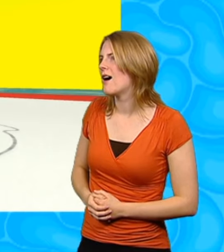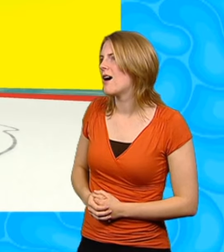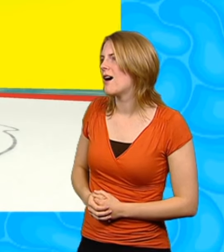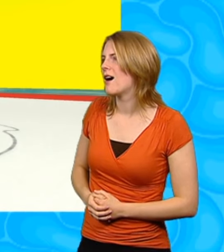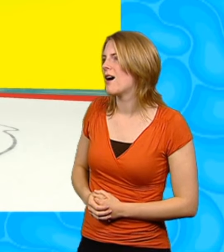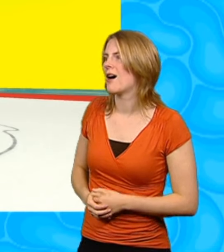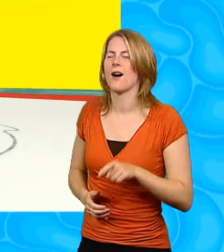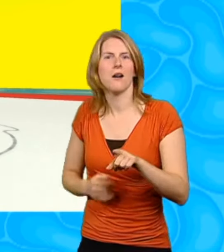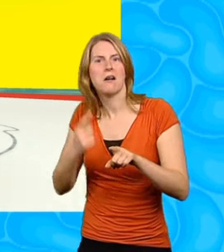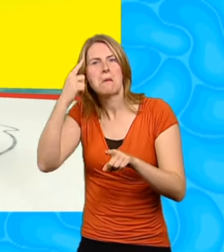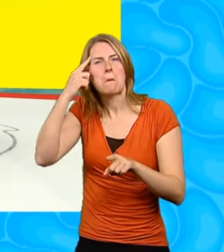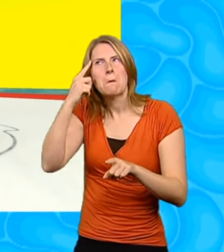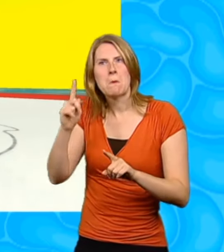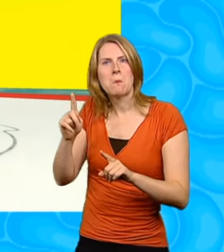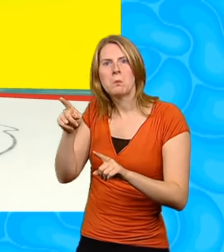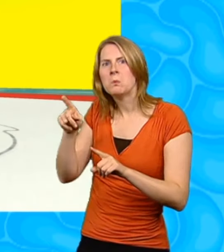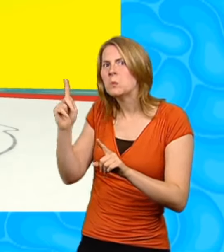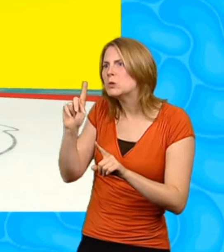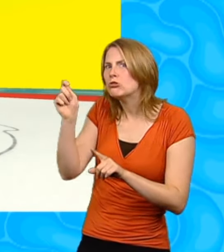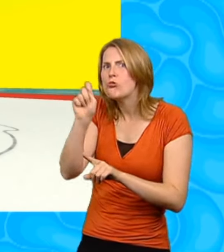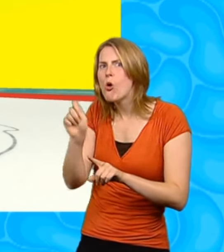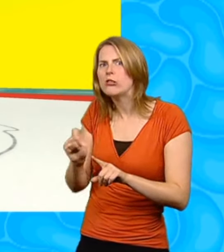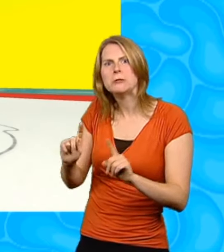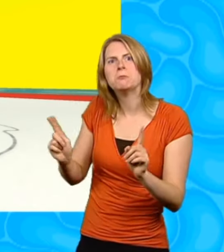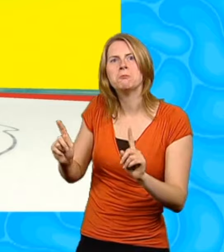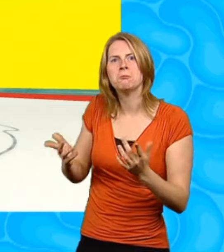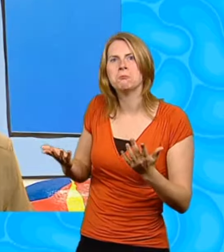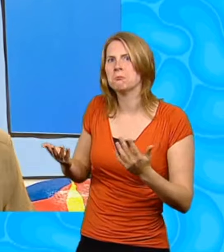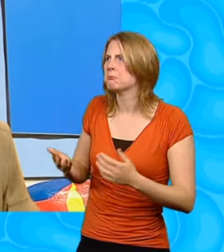Can you guess what the magic pencil is drawing?